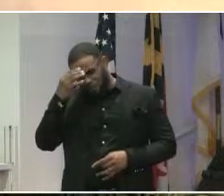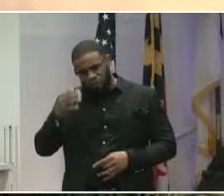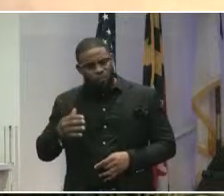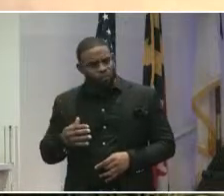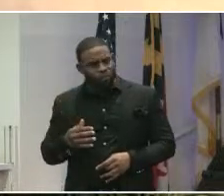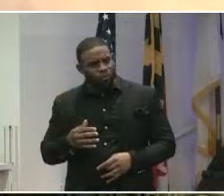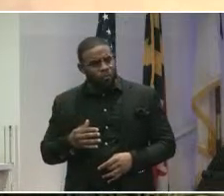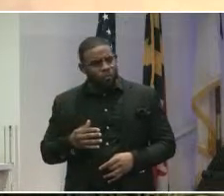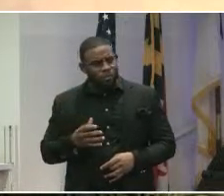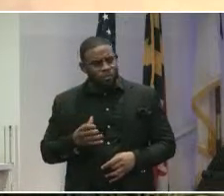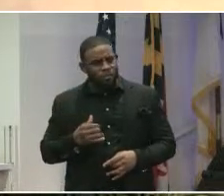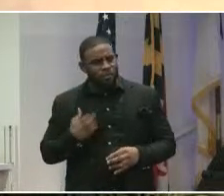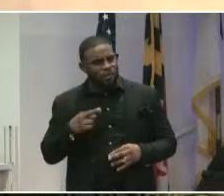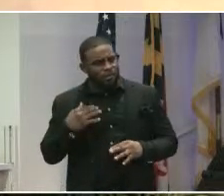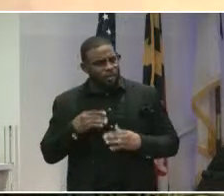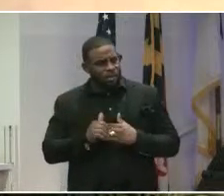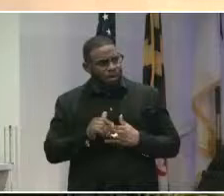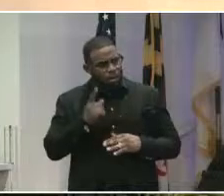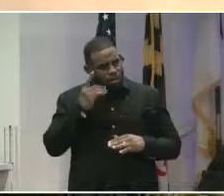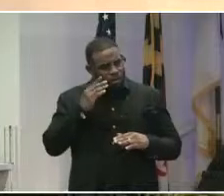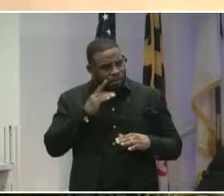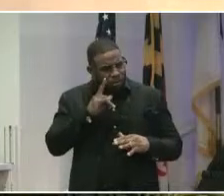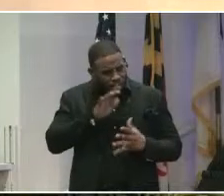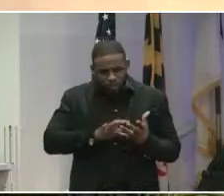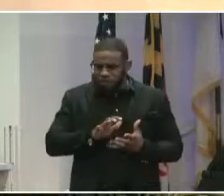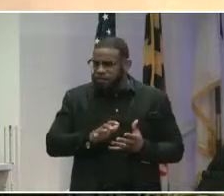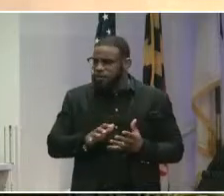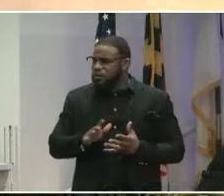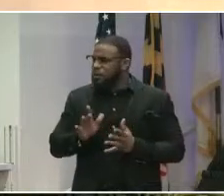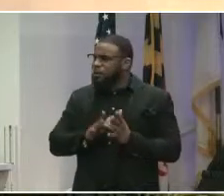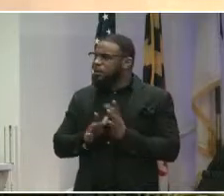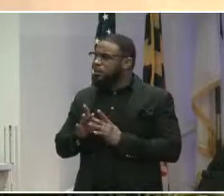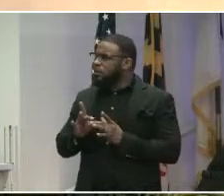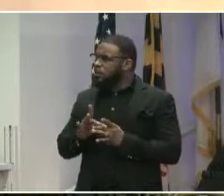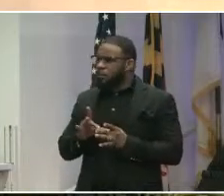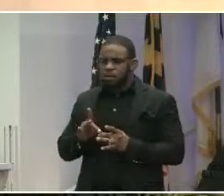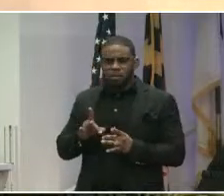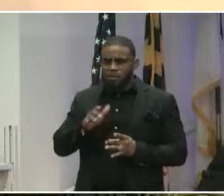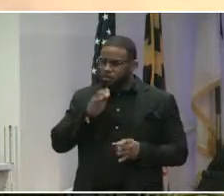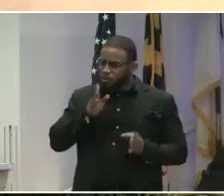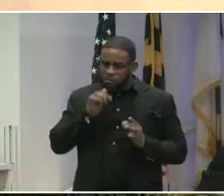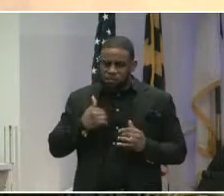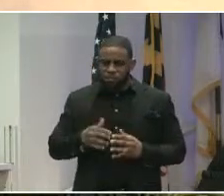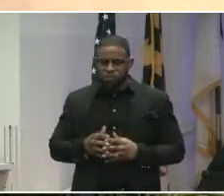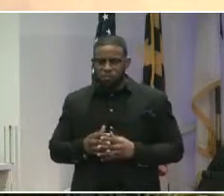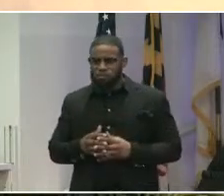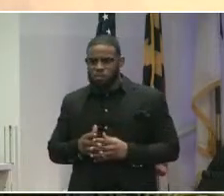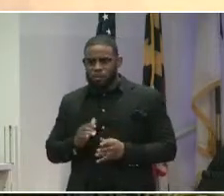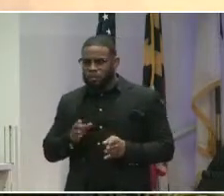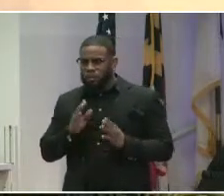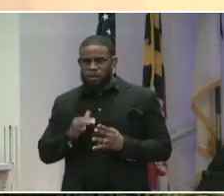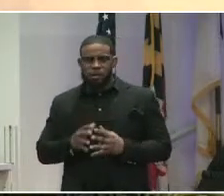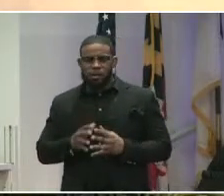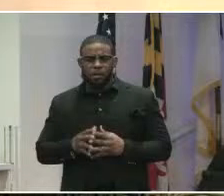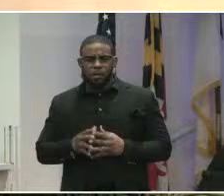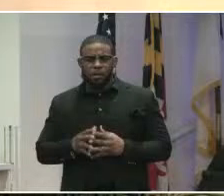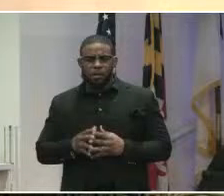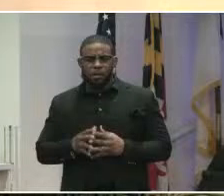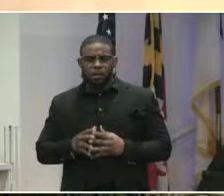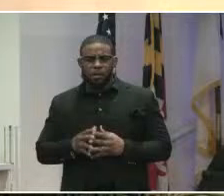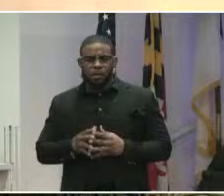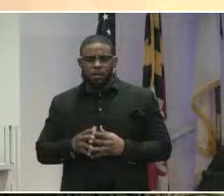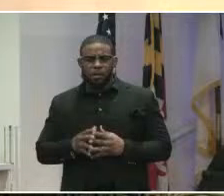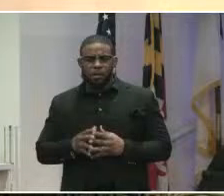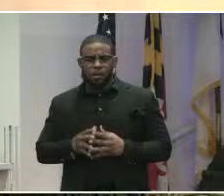he was a religious leader confused. Jesus kept saying, you're not listening to me. You're not listening to me.